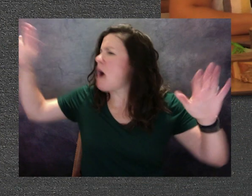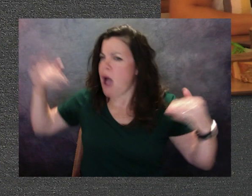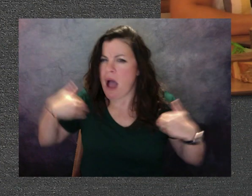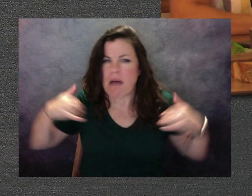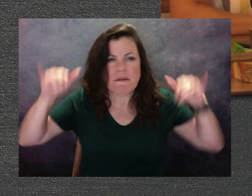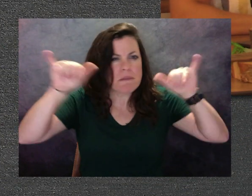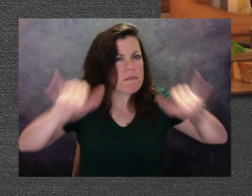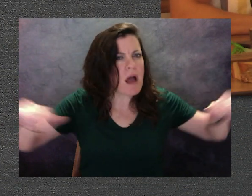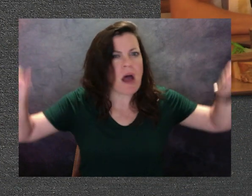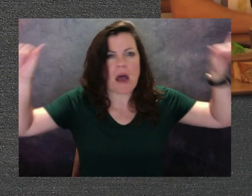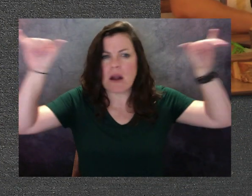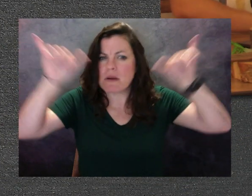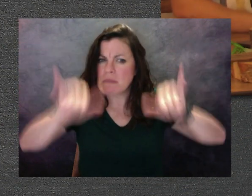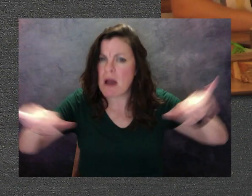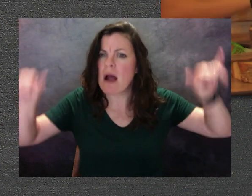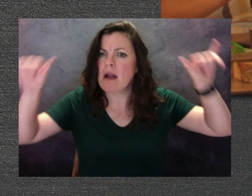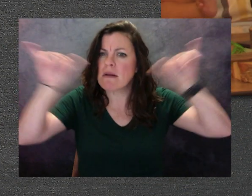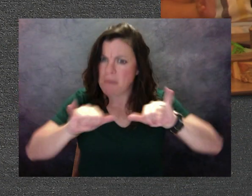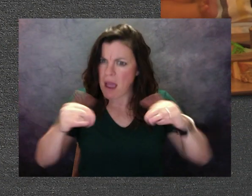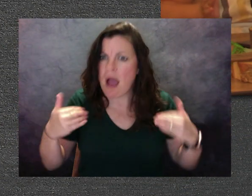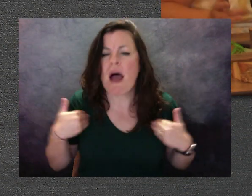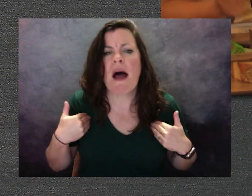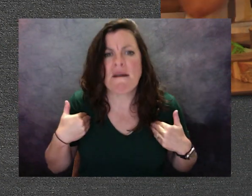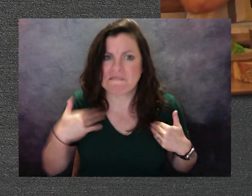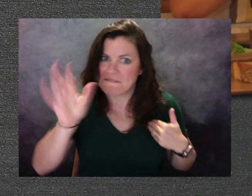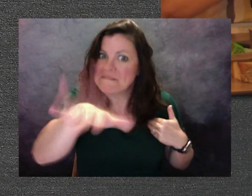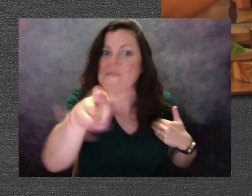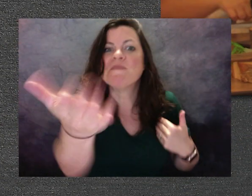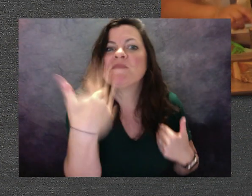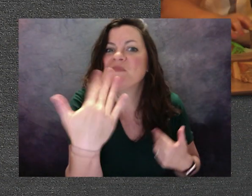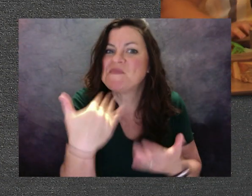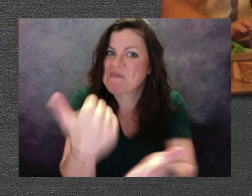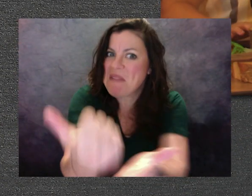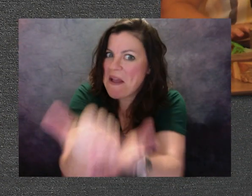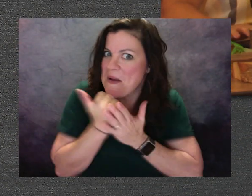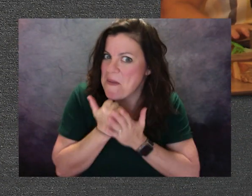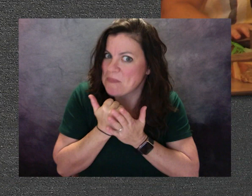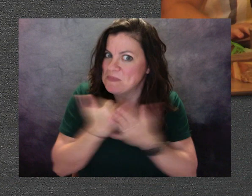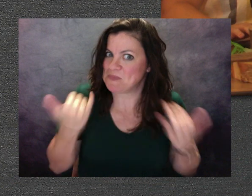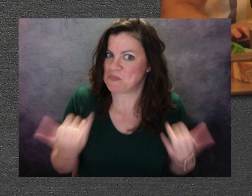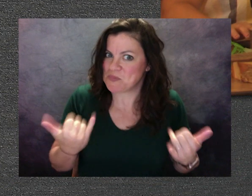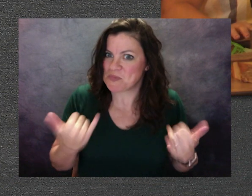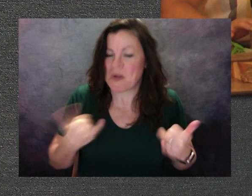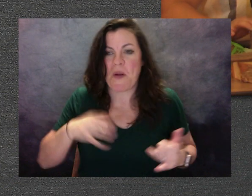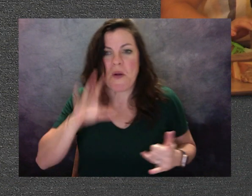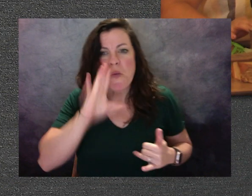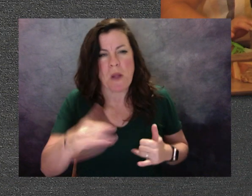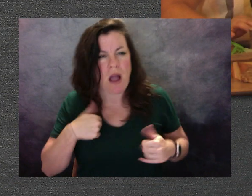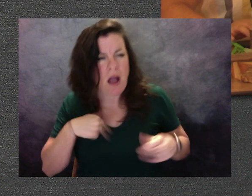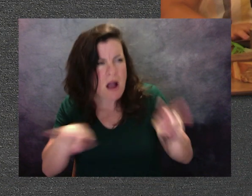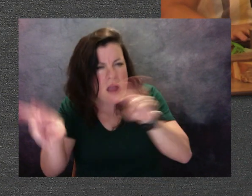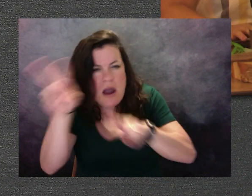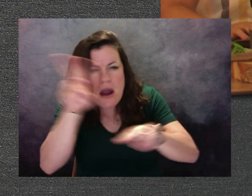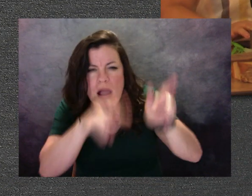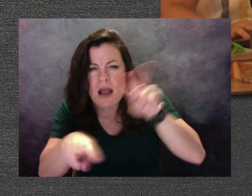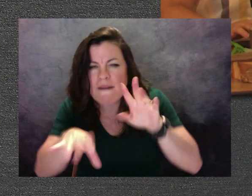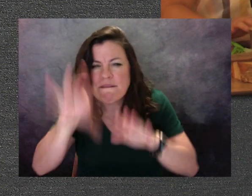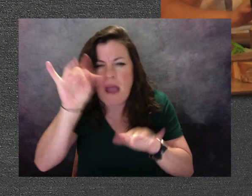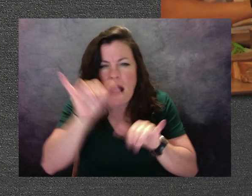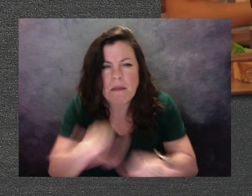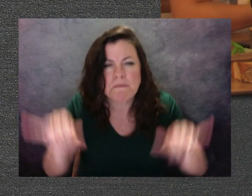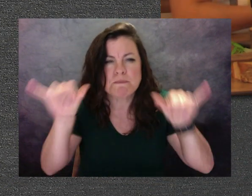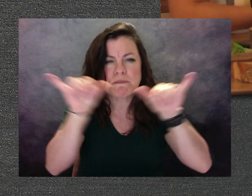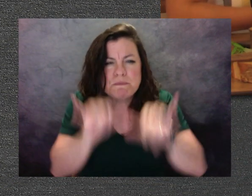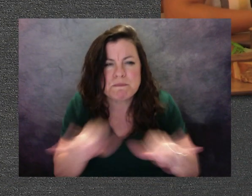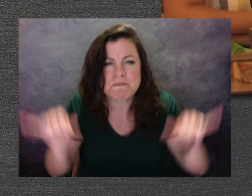figure out some patterns that are at the lake. Let's jump on in and get started. Let's see. All